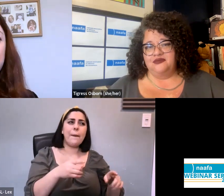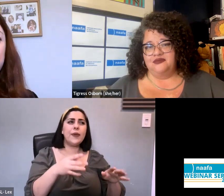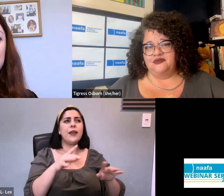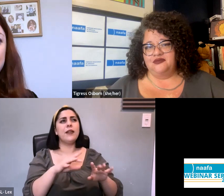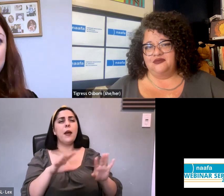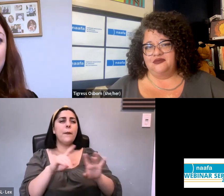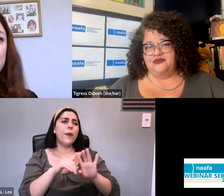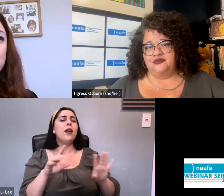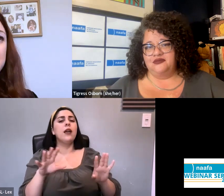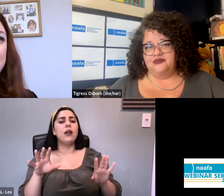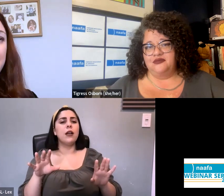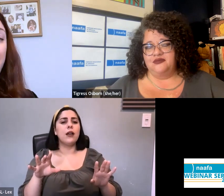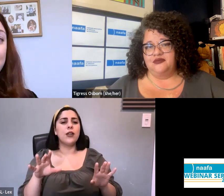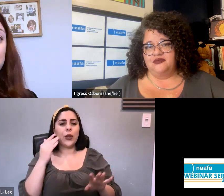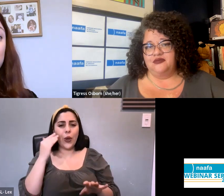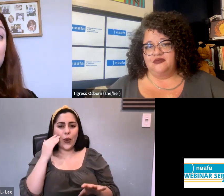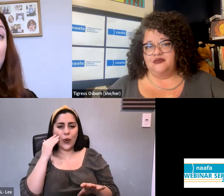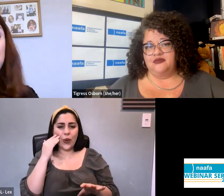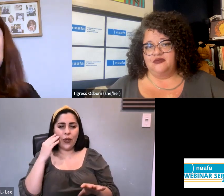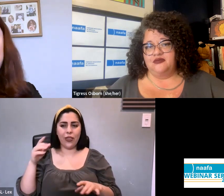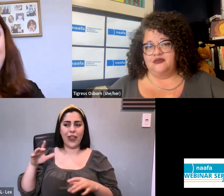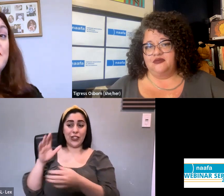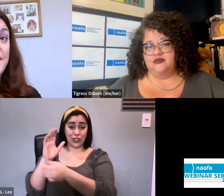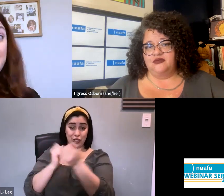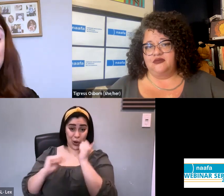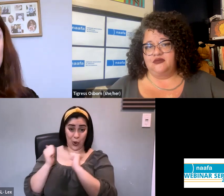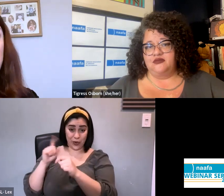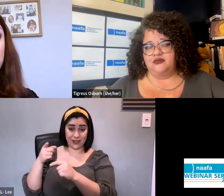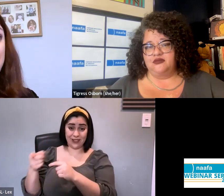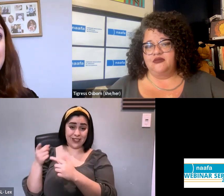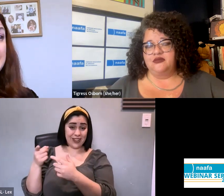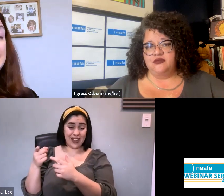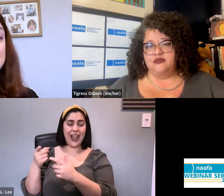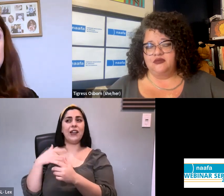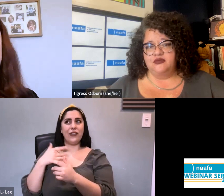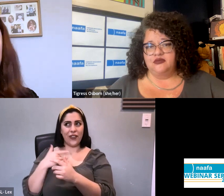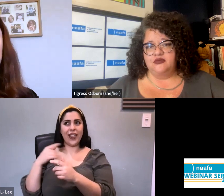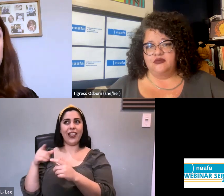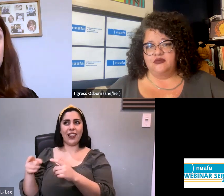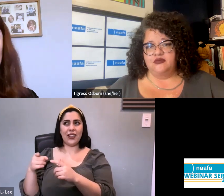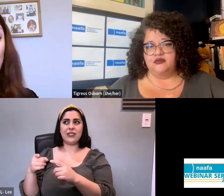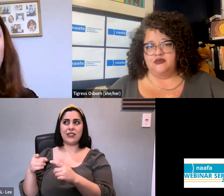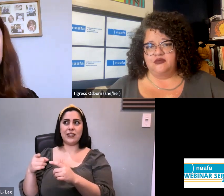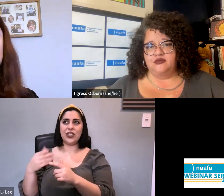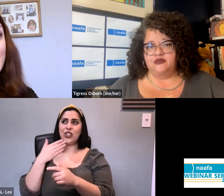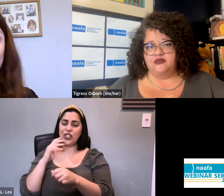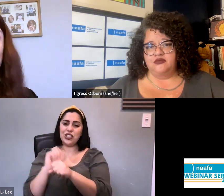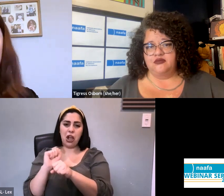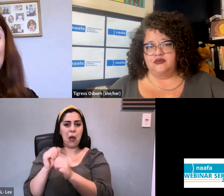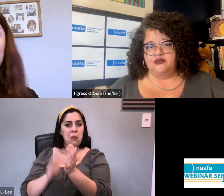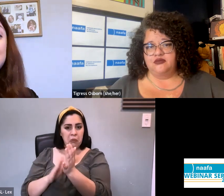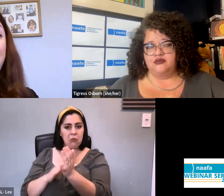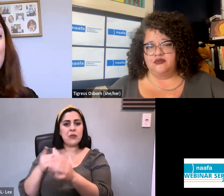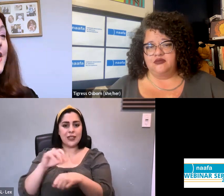production staff and their set designers did actually, I personally think, a very good job at setting up what a